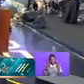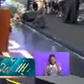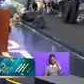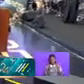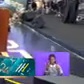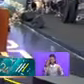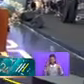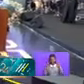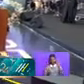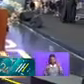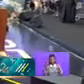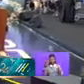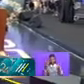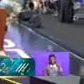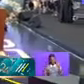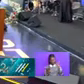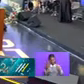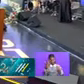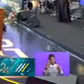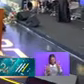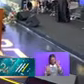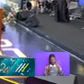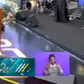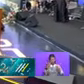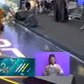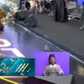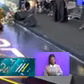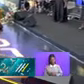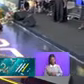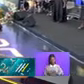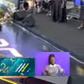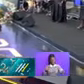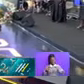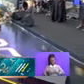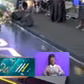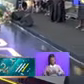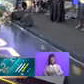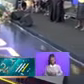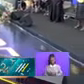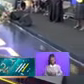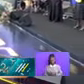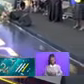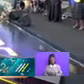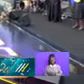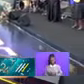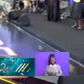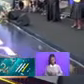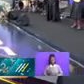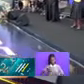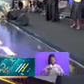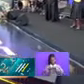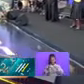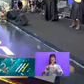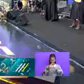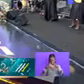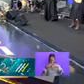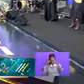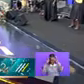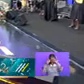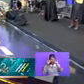fire fire fire Reser it Reser it we break